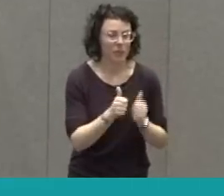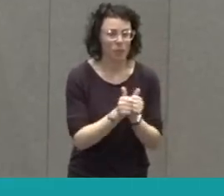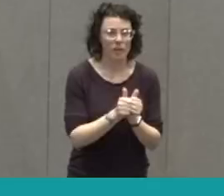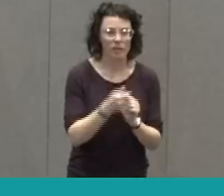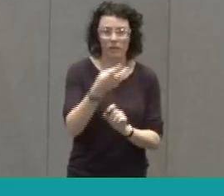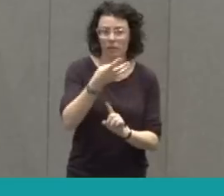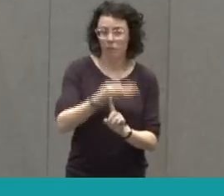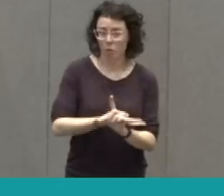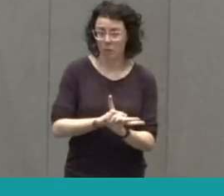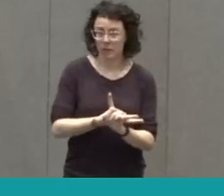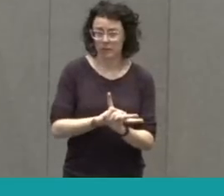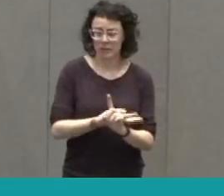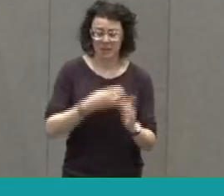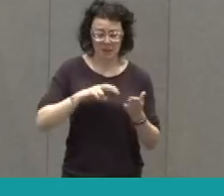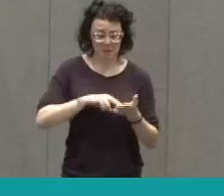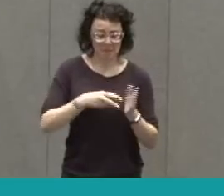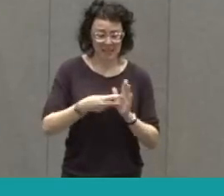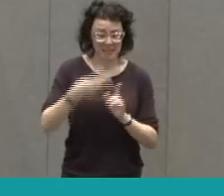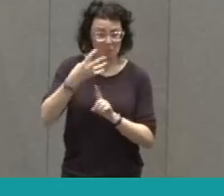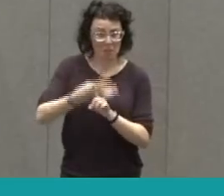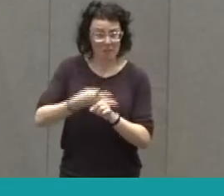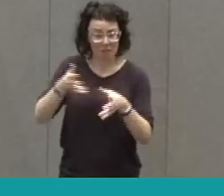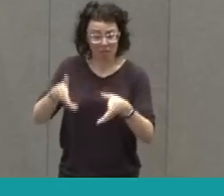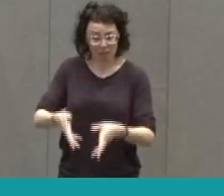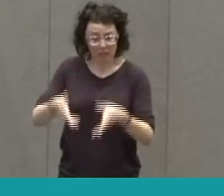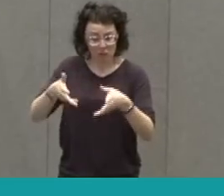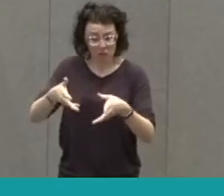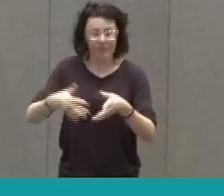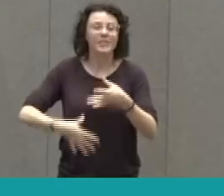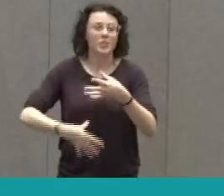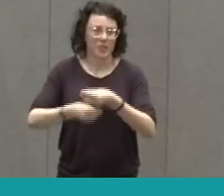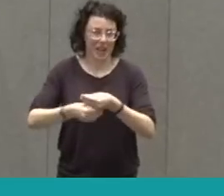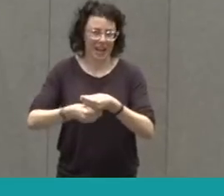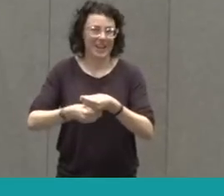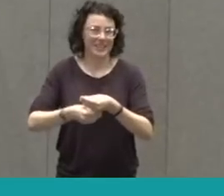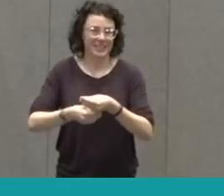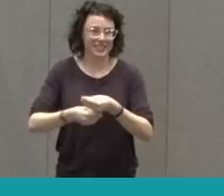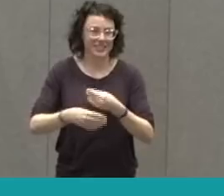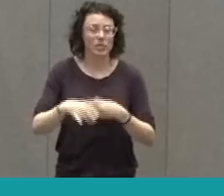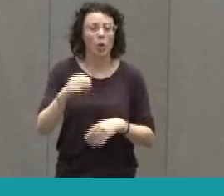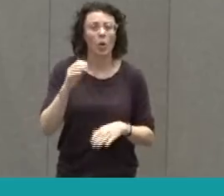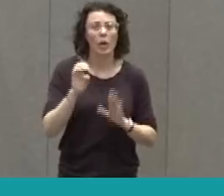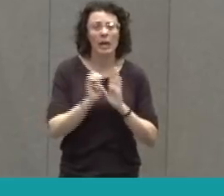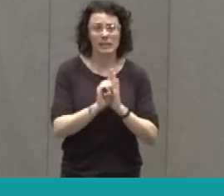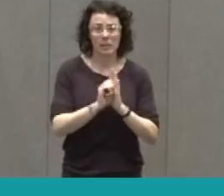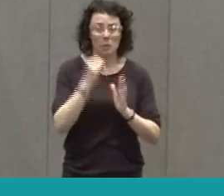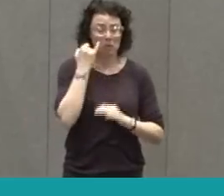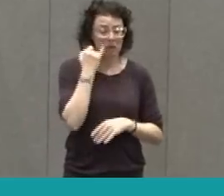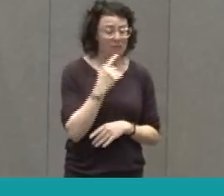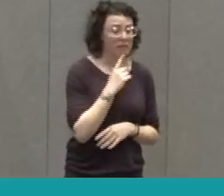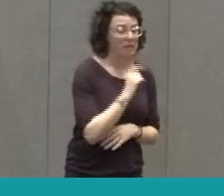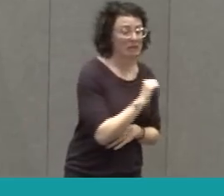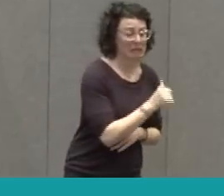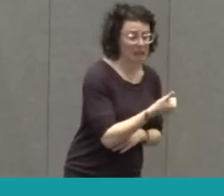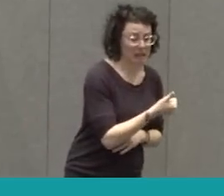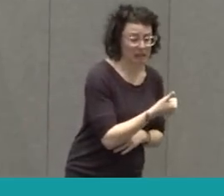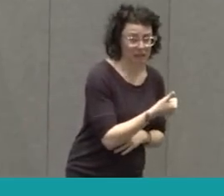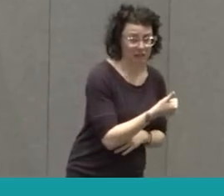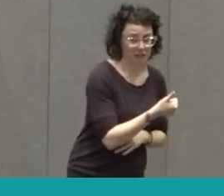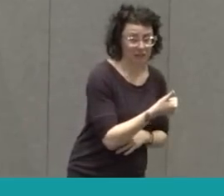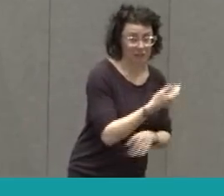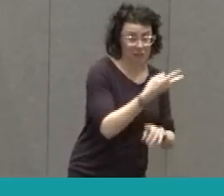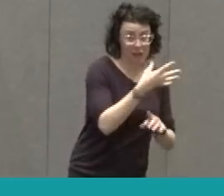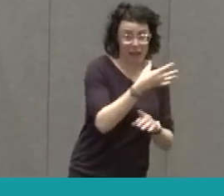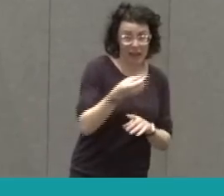those extra months here. So if I was an extra 4 months, I would add that on, and I would